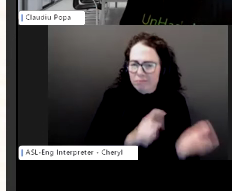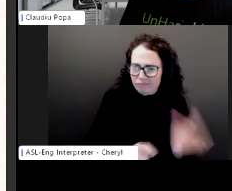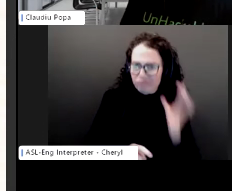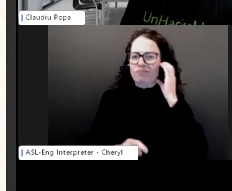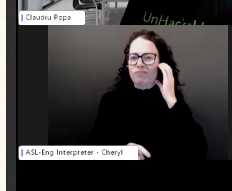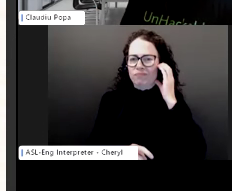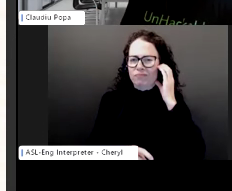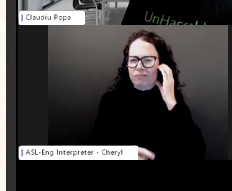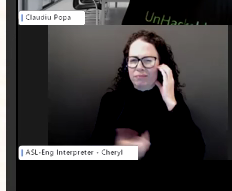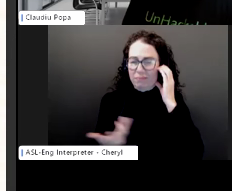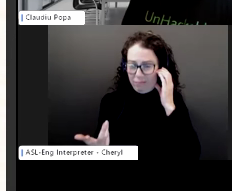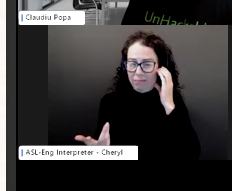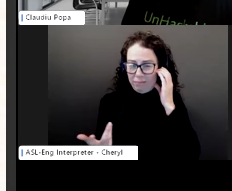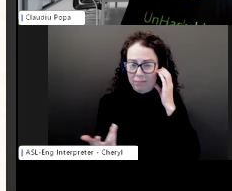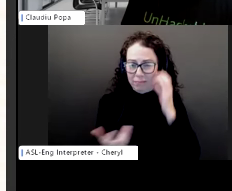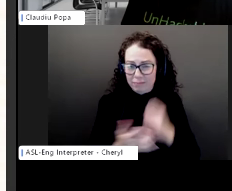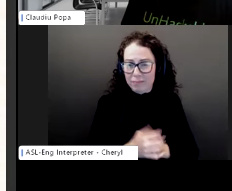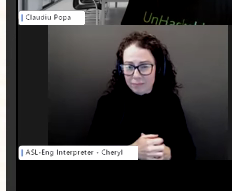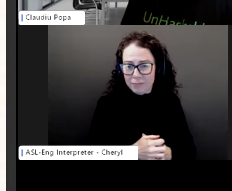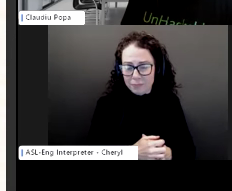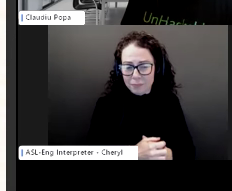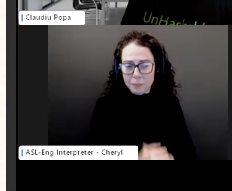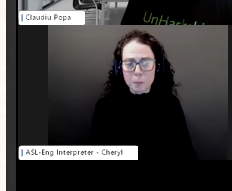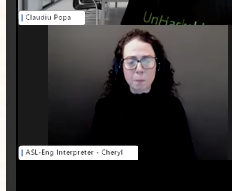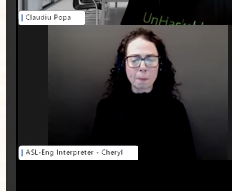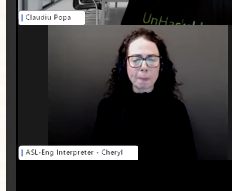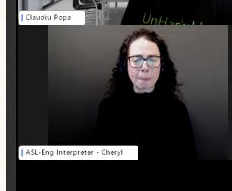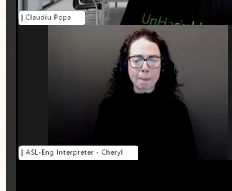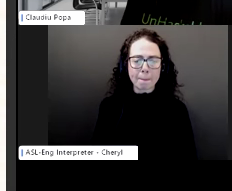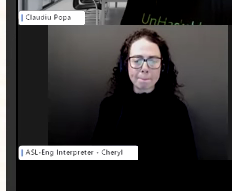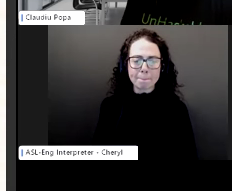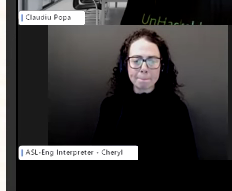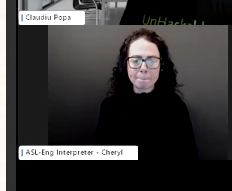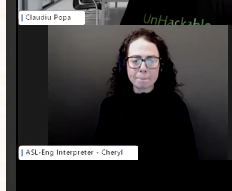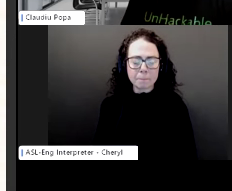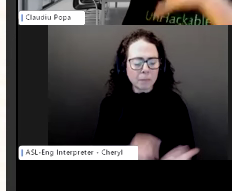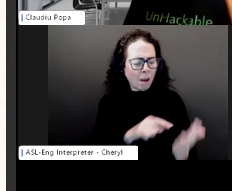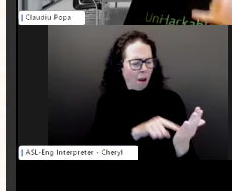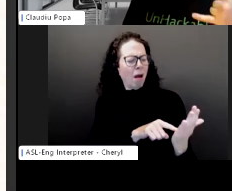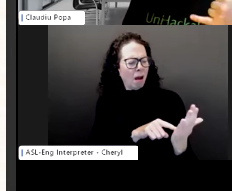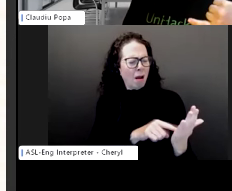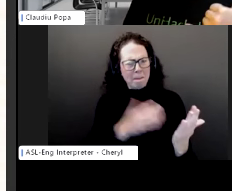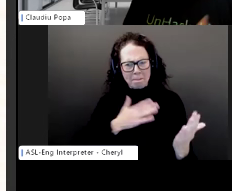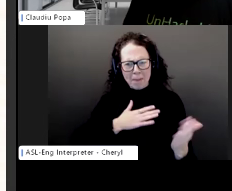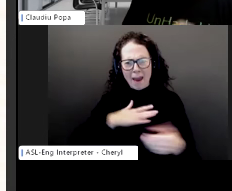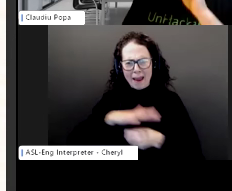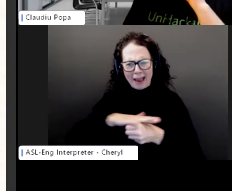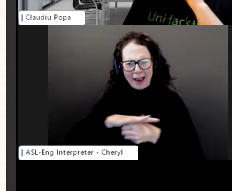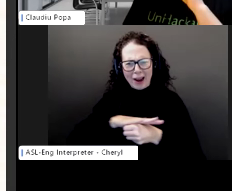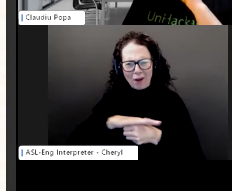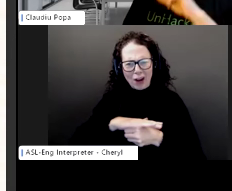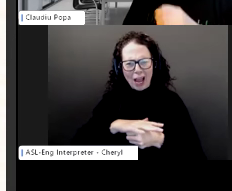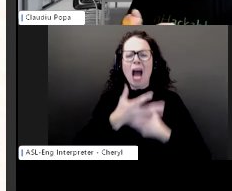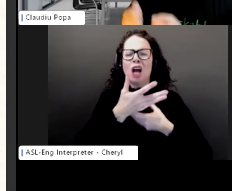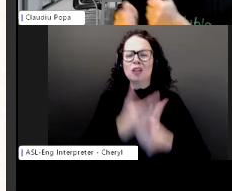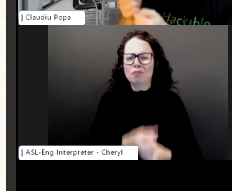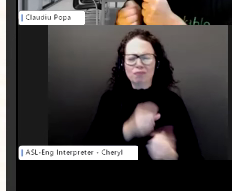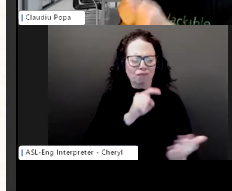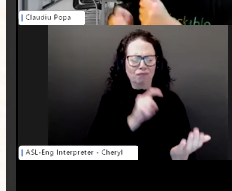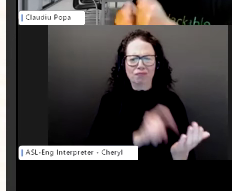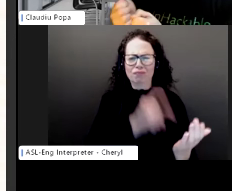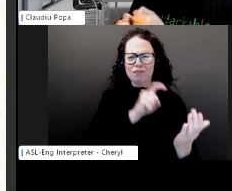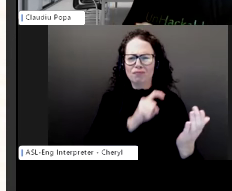answering or not answering, and make you trust it even as you're already answering, right? So they're already